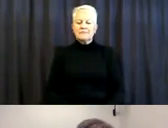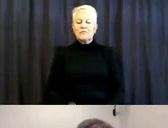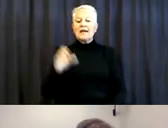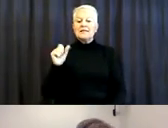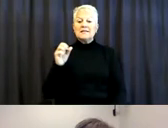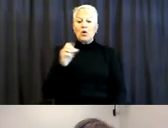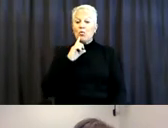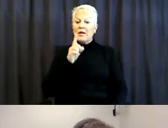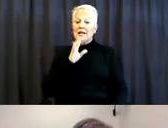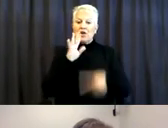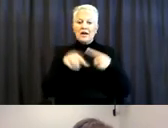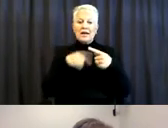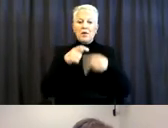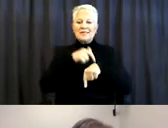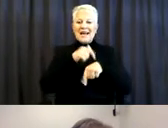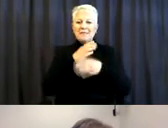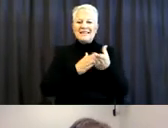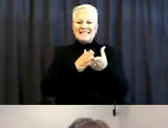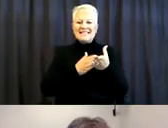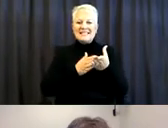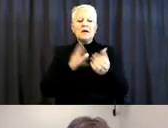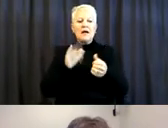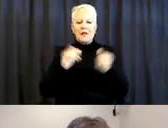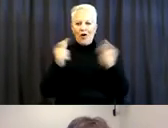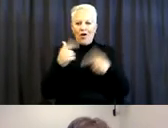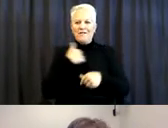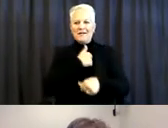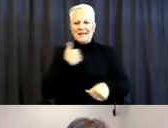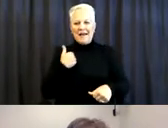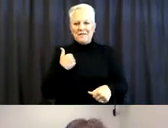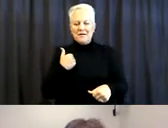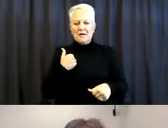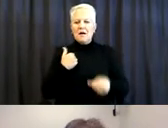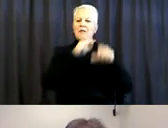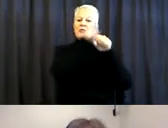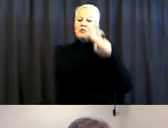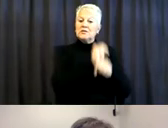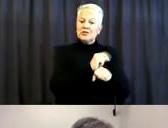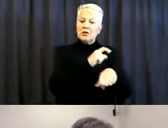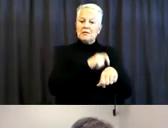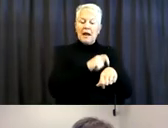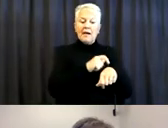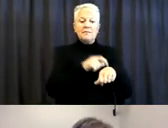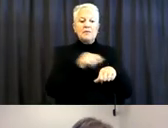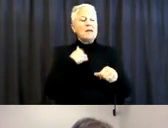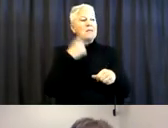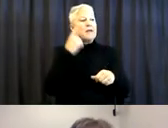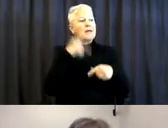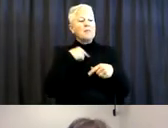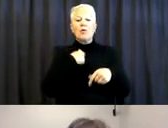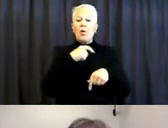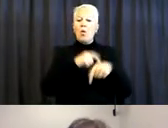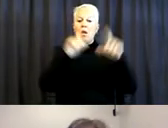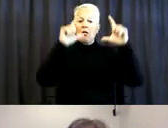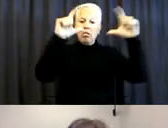So really talking about timepieces that all of us have, the traditional ones being, you might think of like a wall